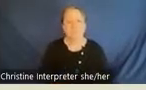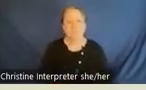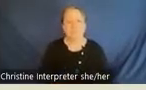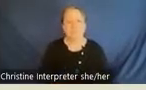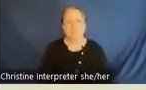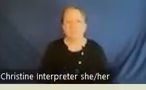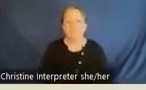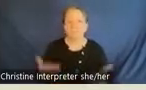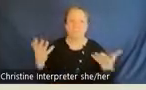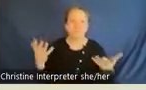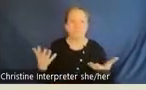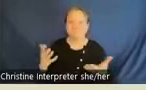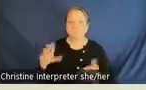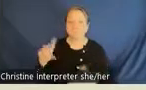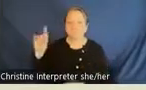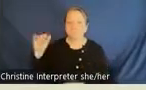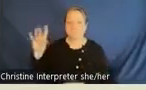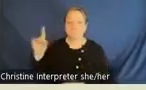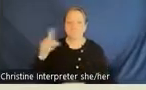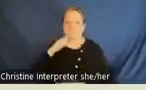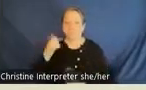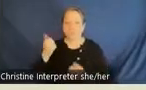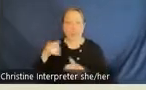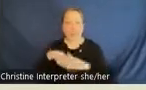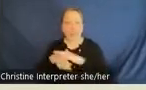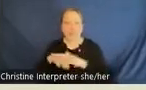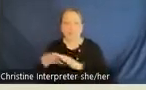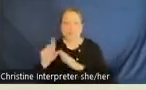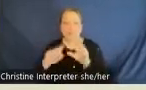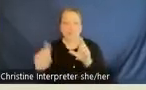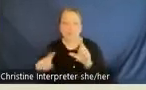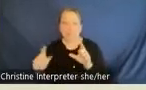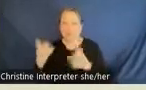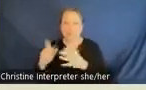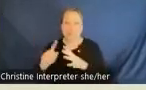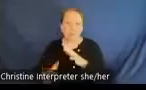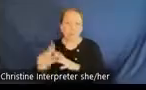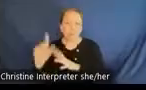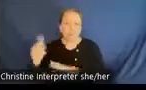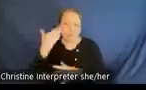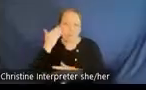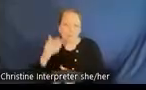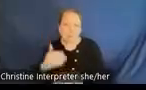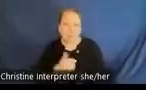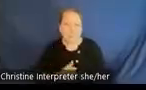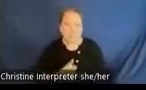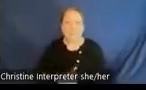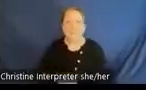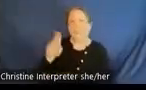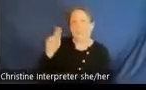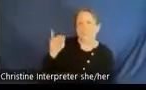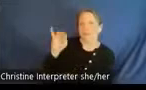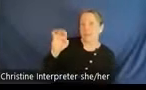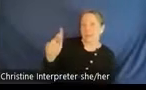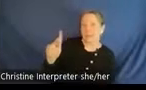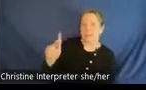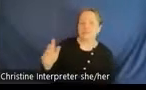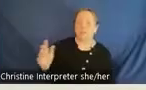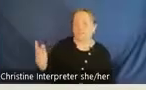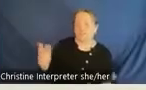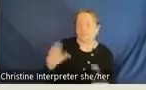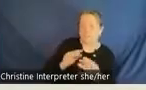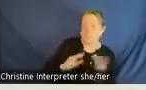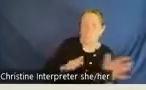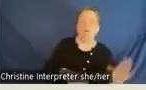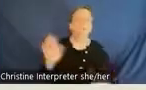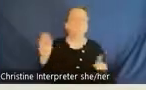He said he's still trying to access it, so perhaps he can come back on later. I'm not sure. This is Nick. I'll just let the next person go, and then